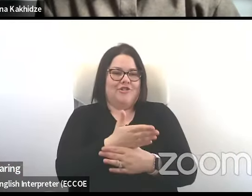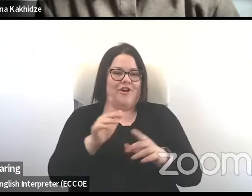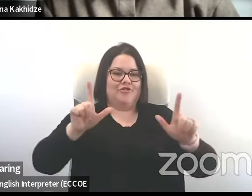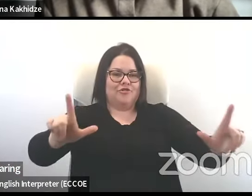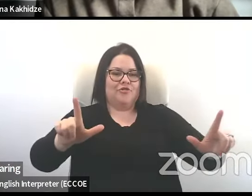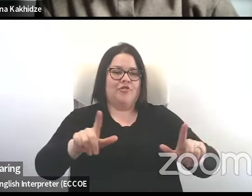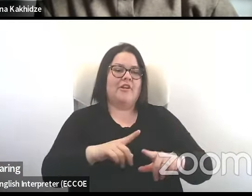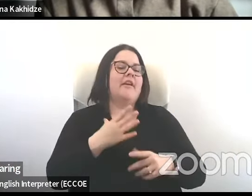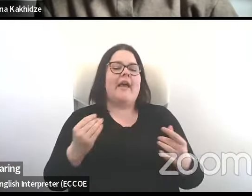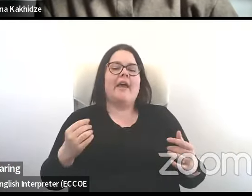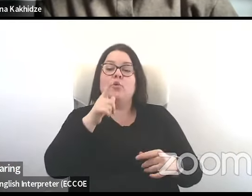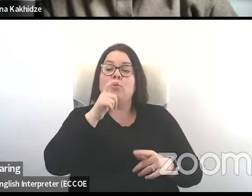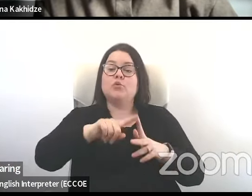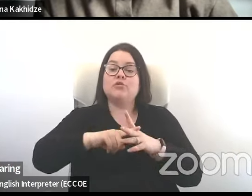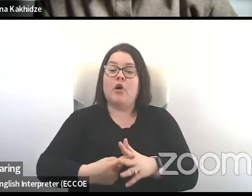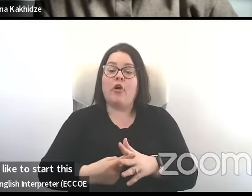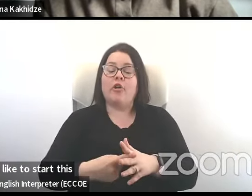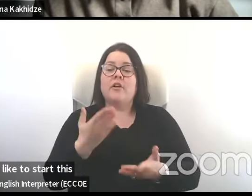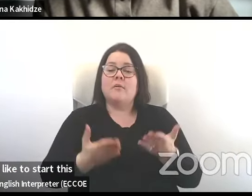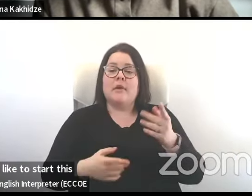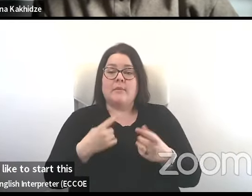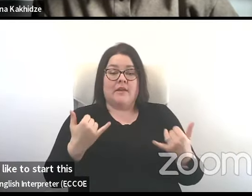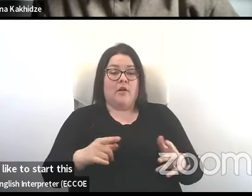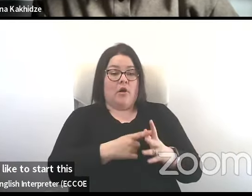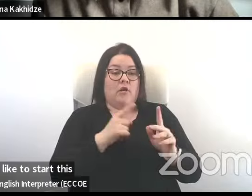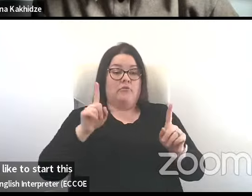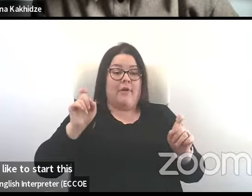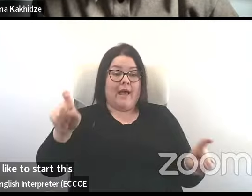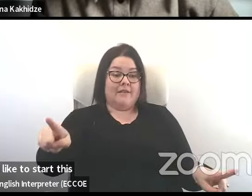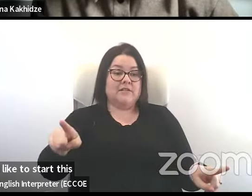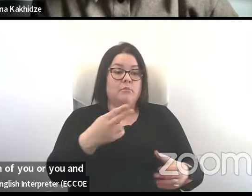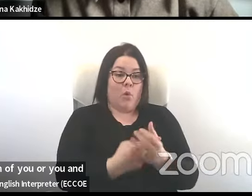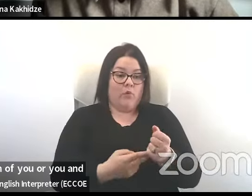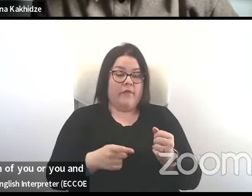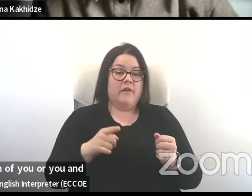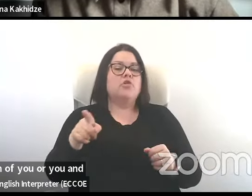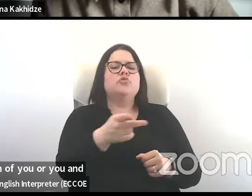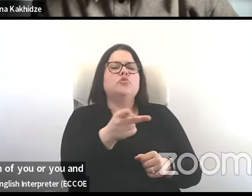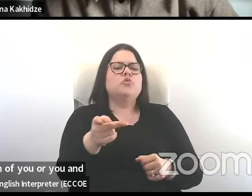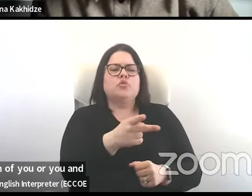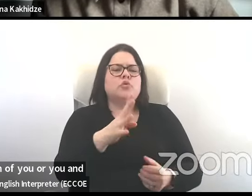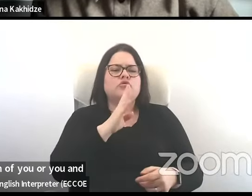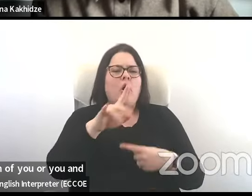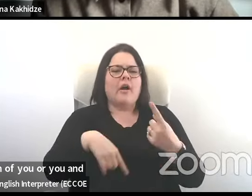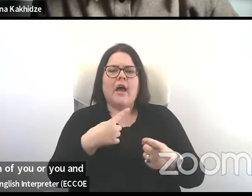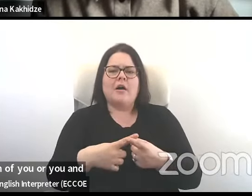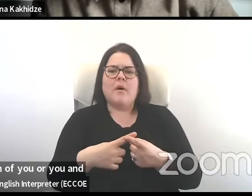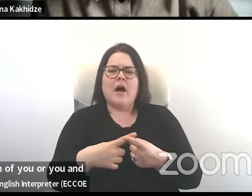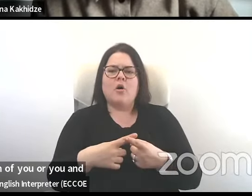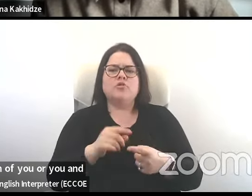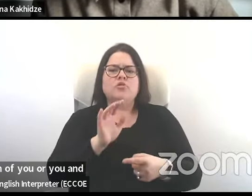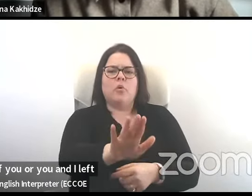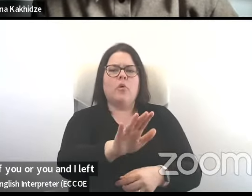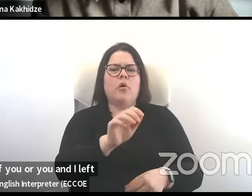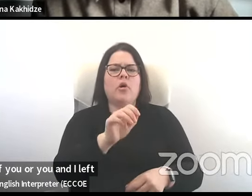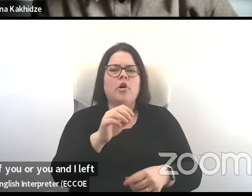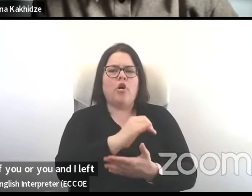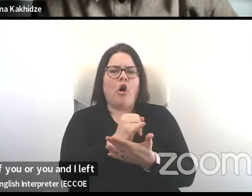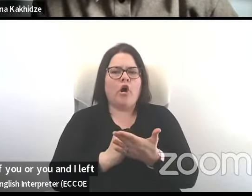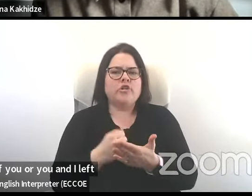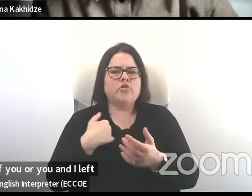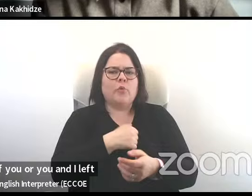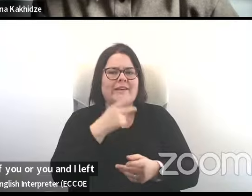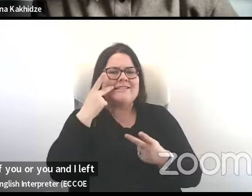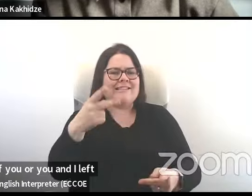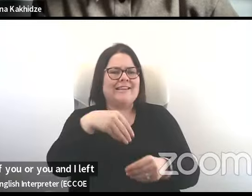conversation from asking both of you, Olia and Alevtina, to talk a little bit about the work that we can see in